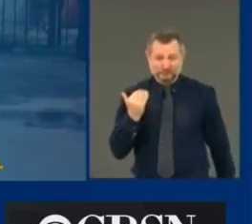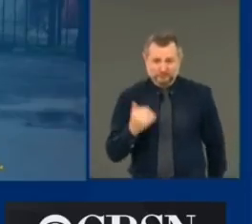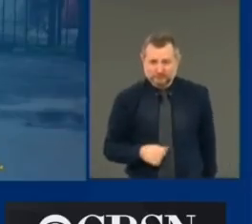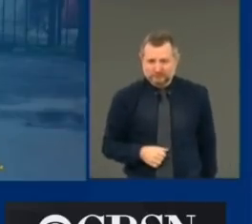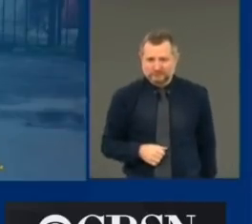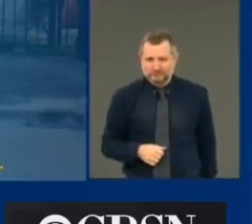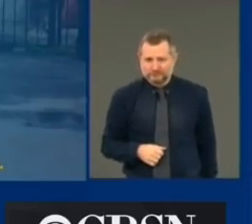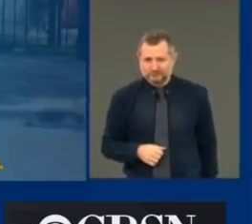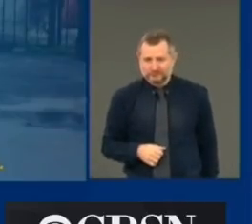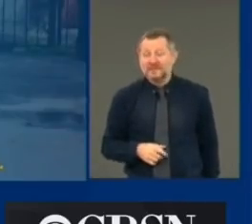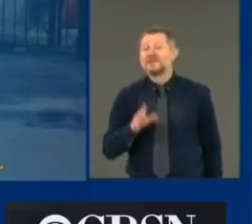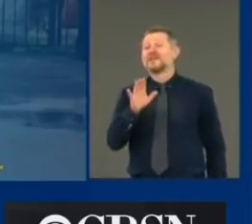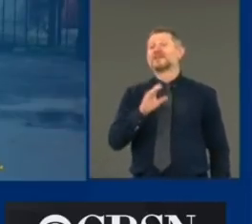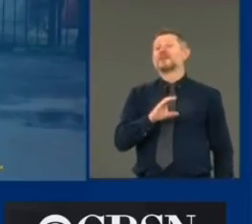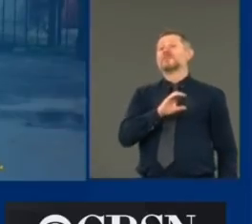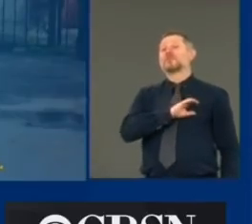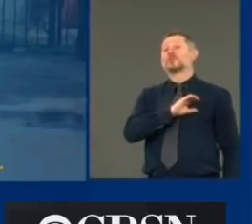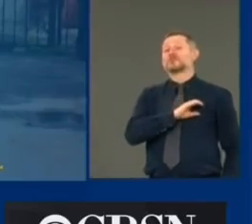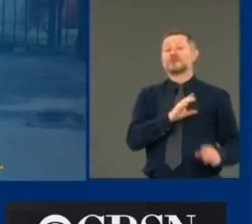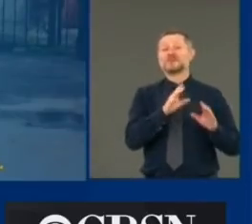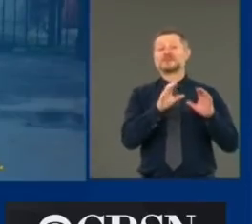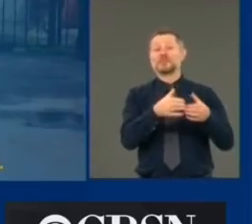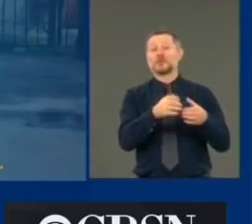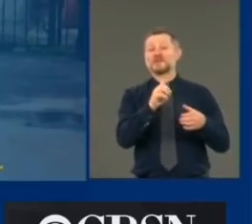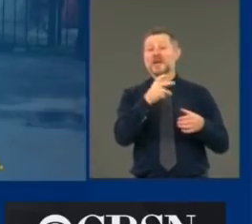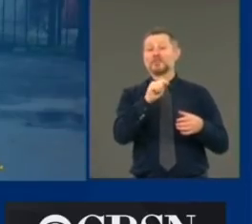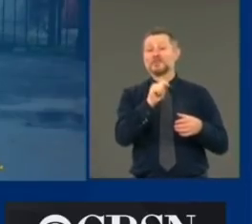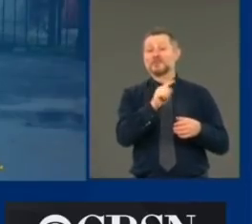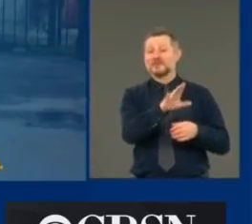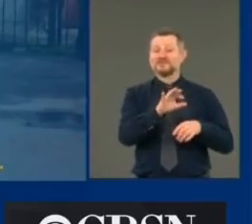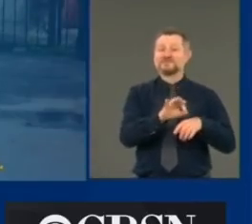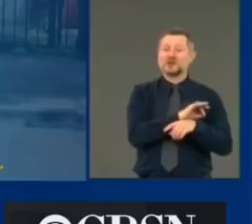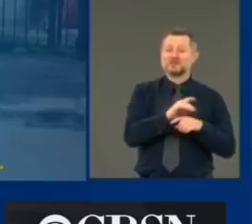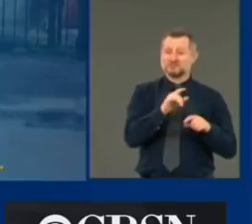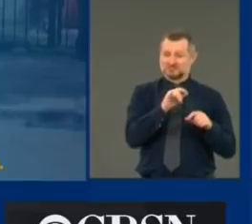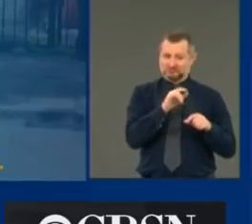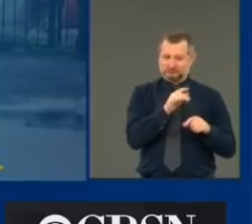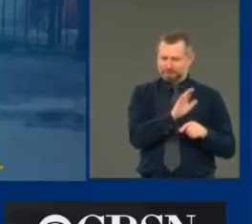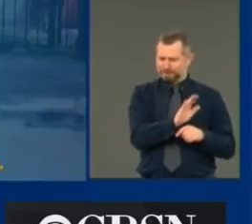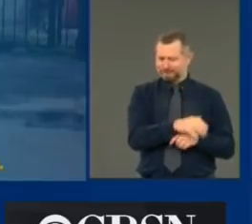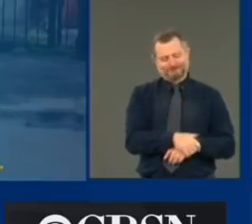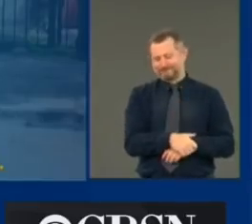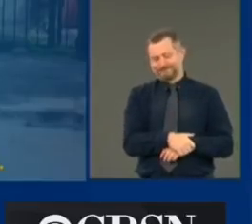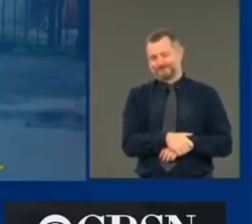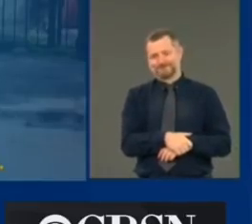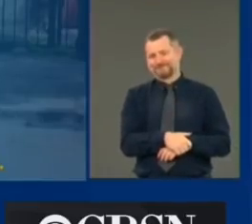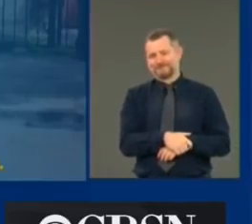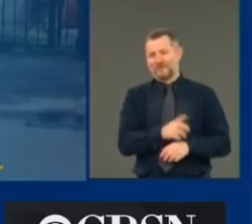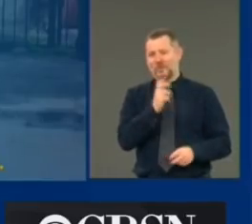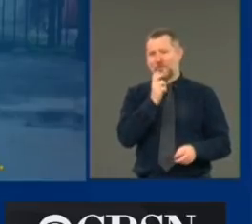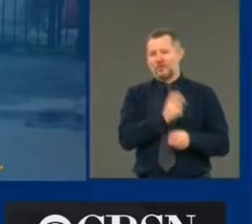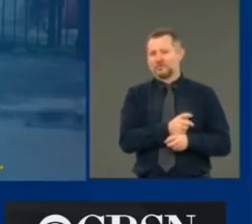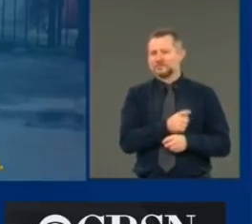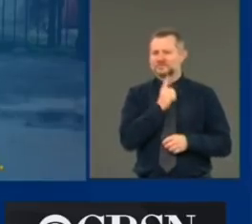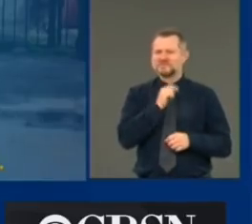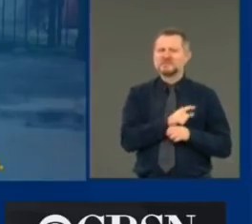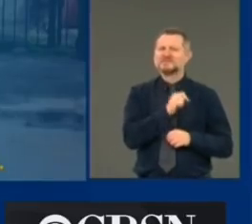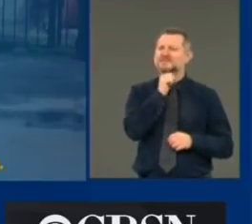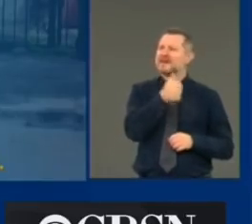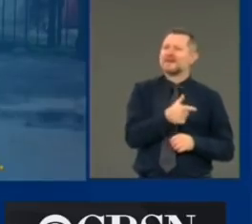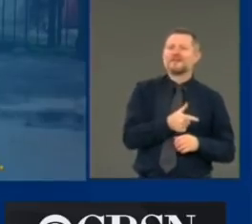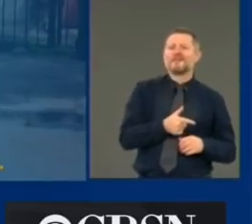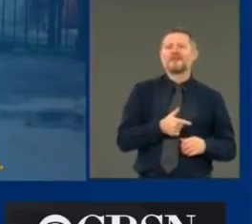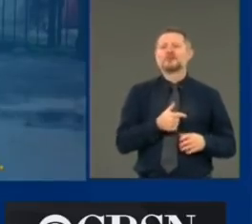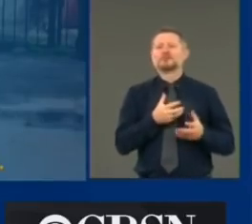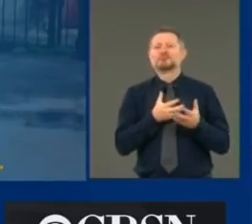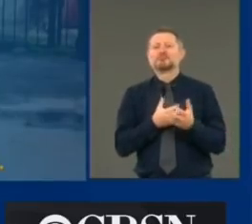no police department can function, not in this state, not in this nation, if it doesn't have the